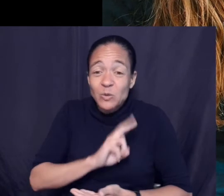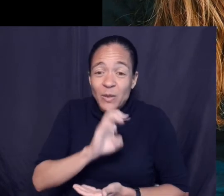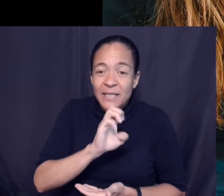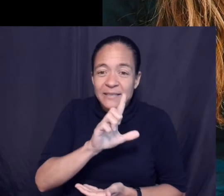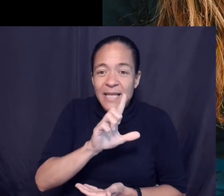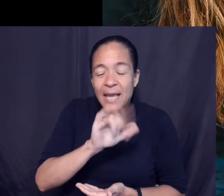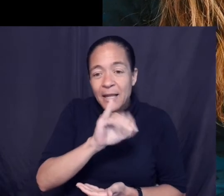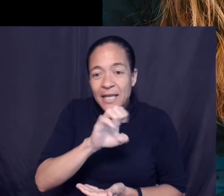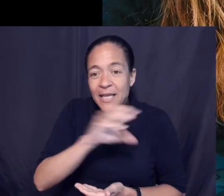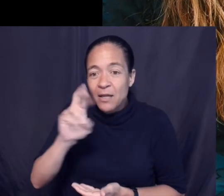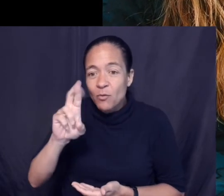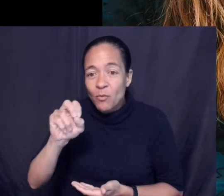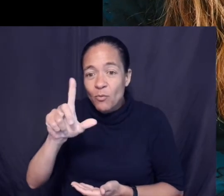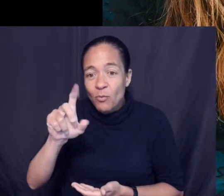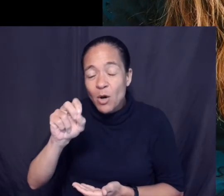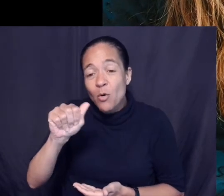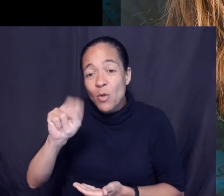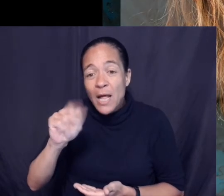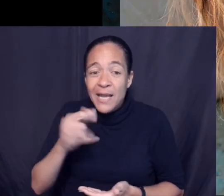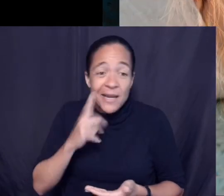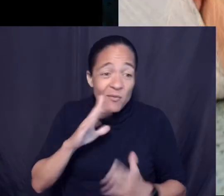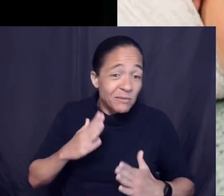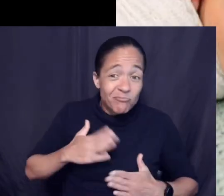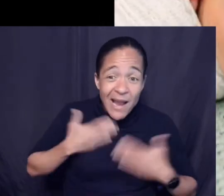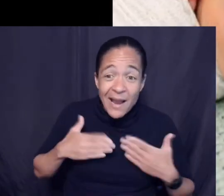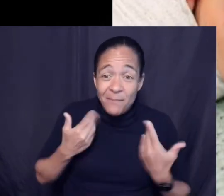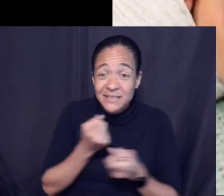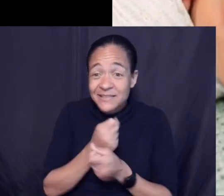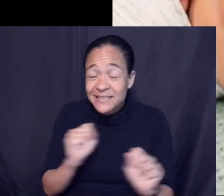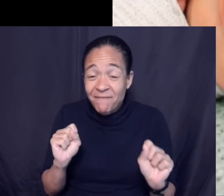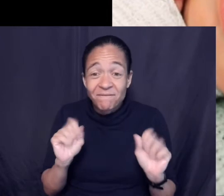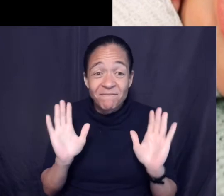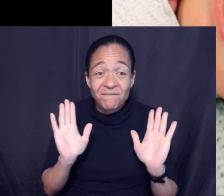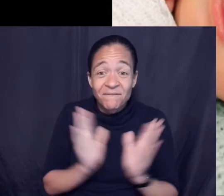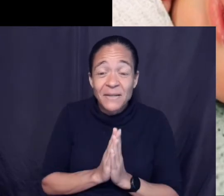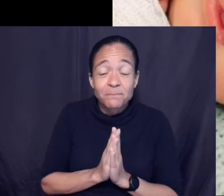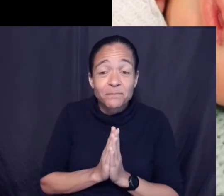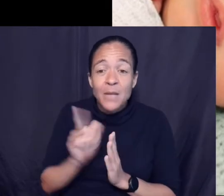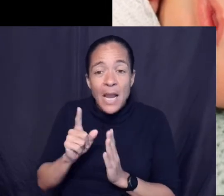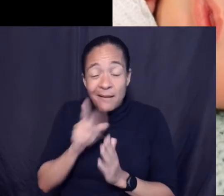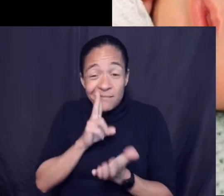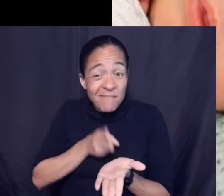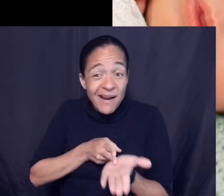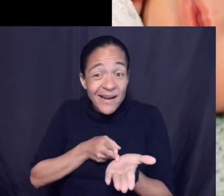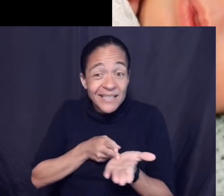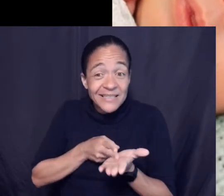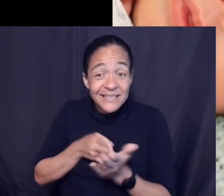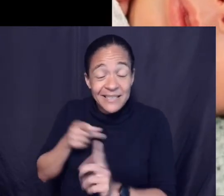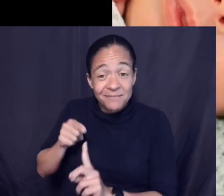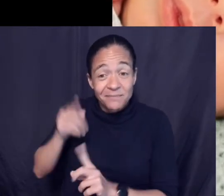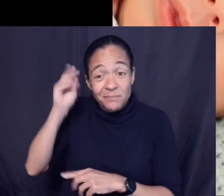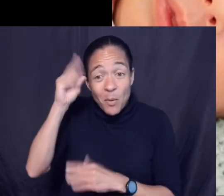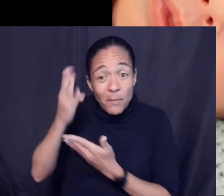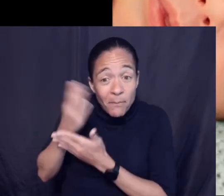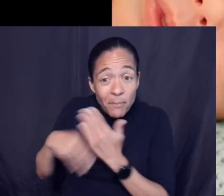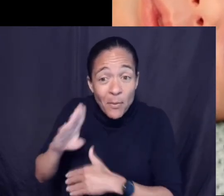Rowan, in our arms and just be happy that everyone was safe and sound. And honestly, when he was born,